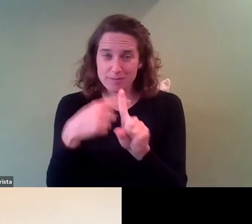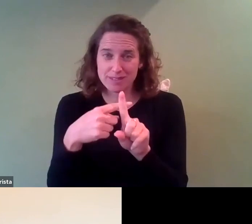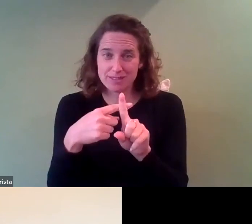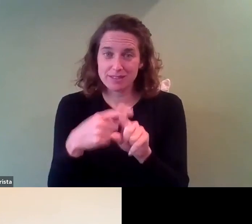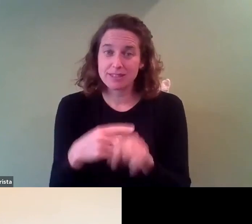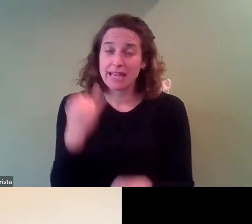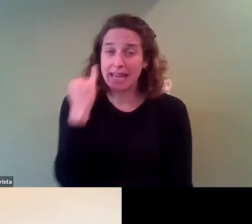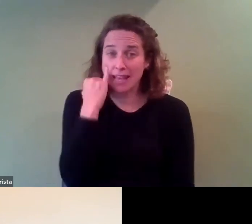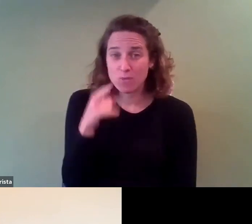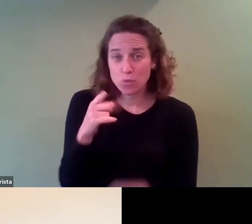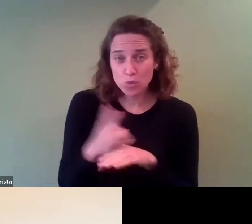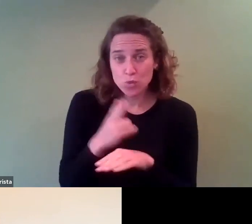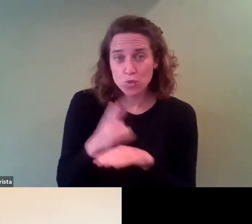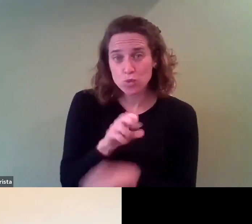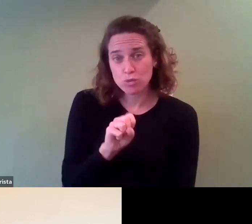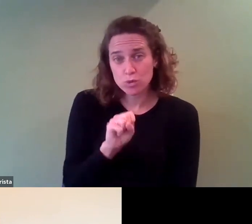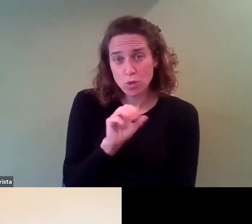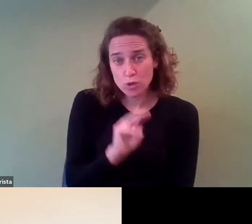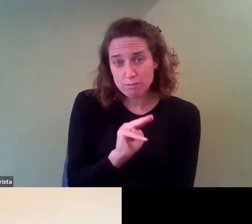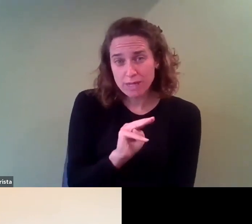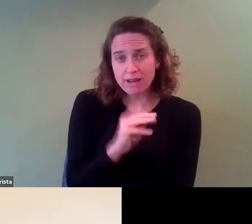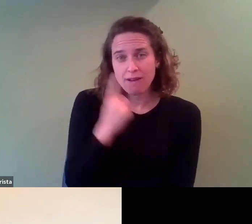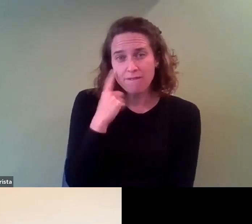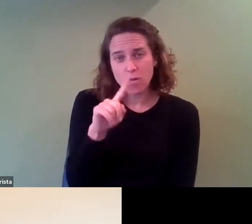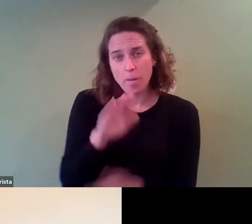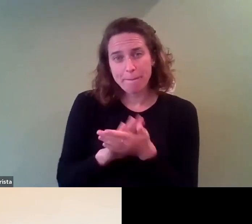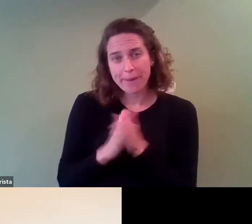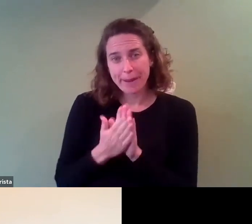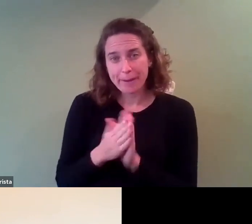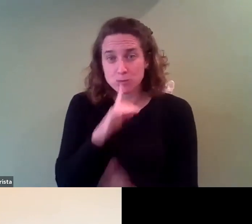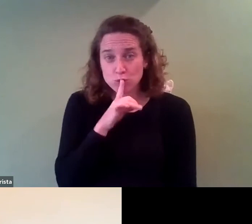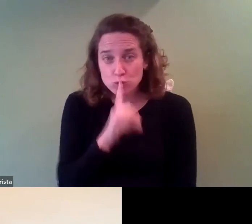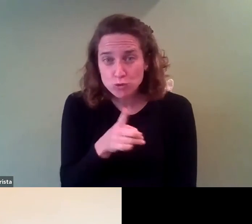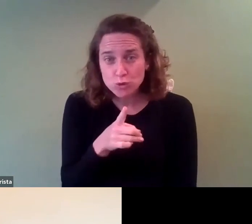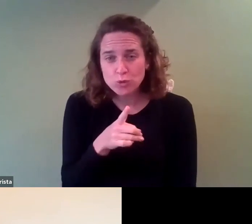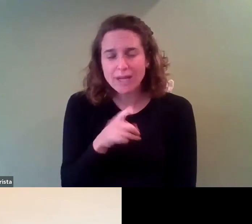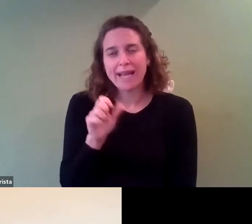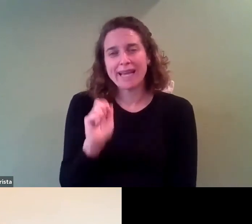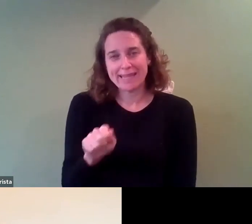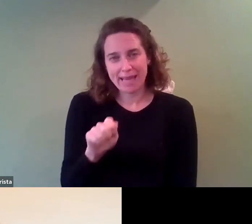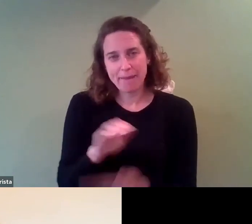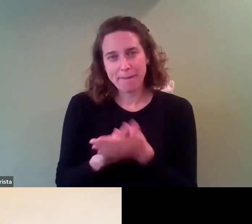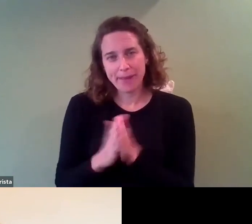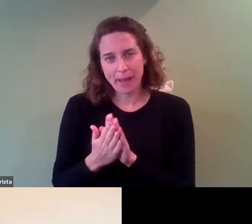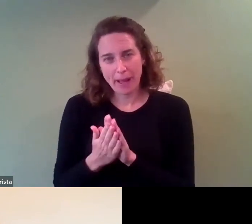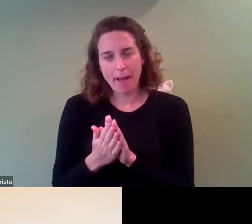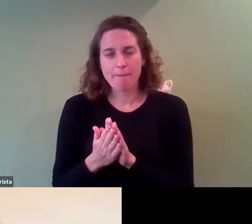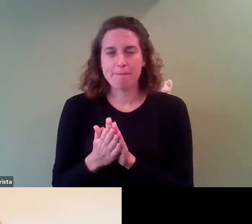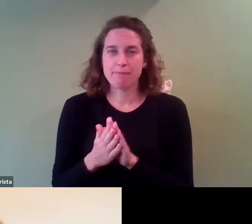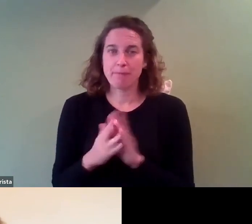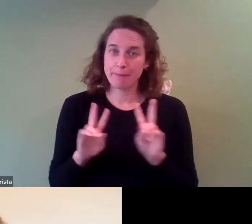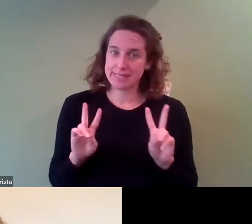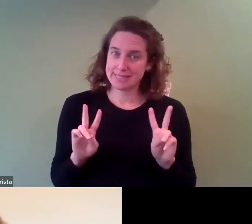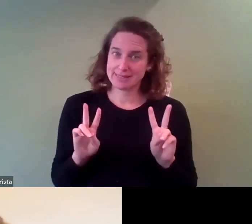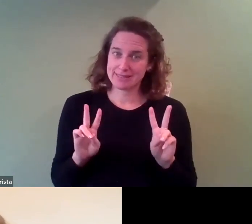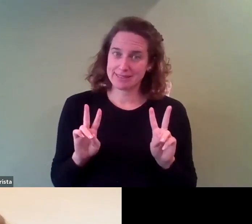to be authentic, to be true to each other, it can be an instrument of peace in the sense that if a young person in